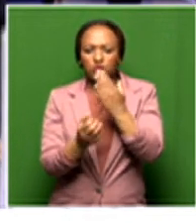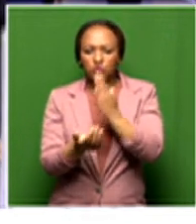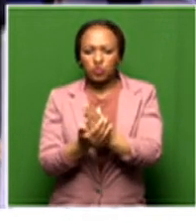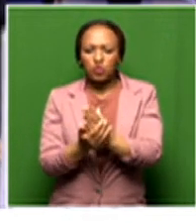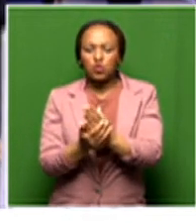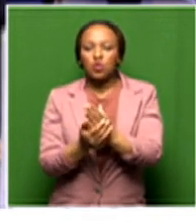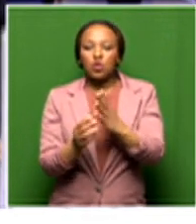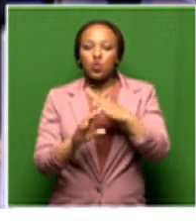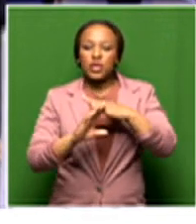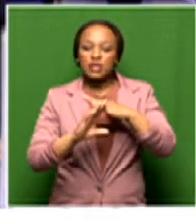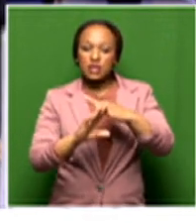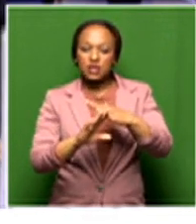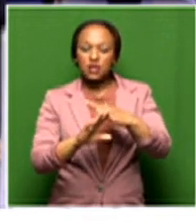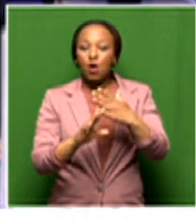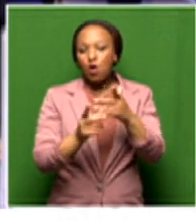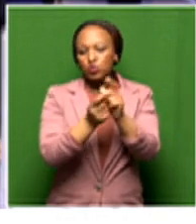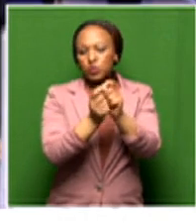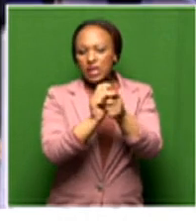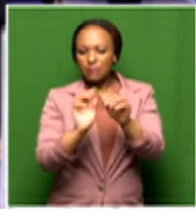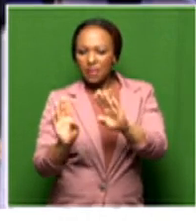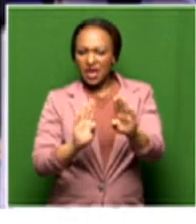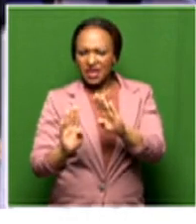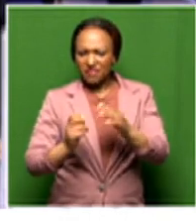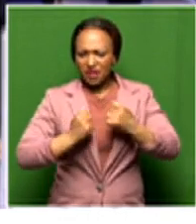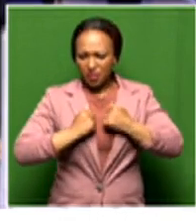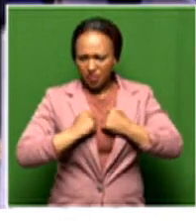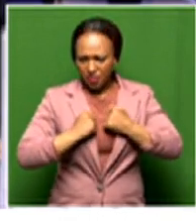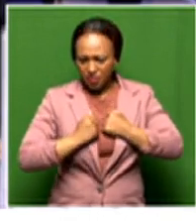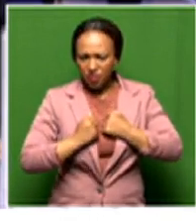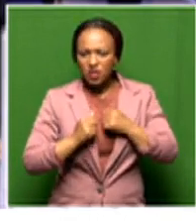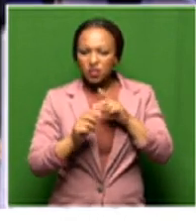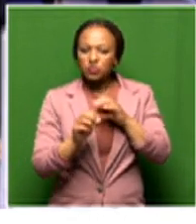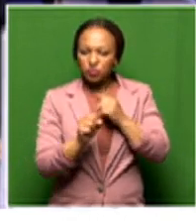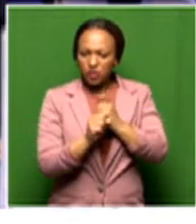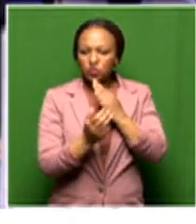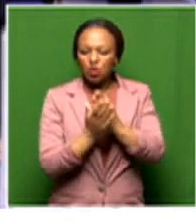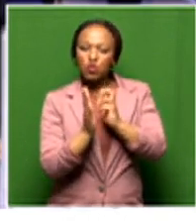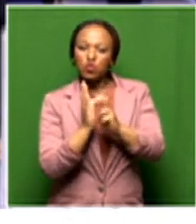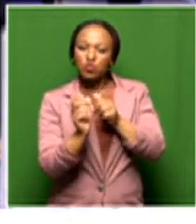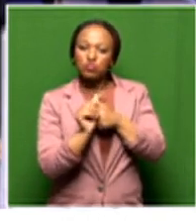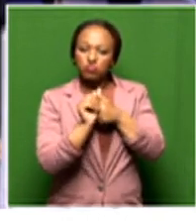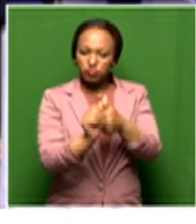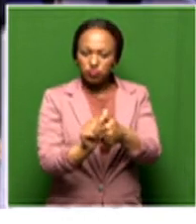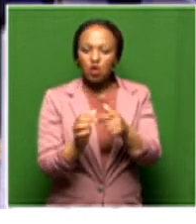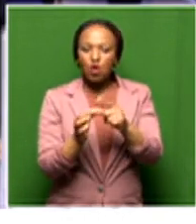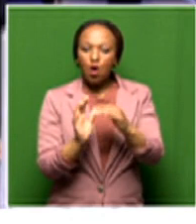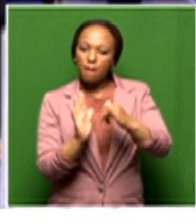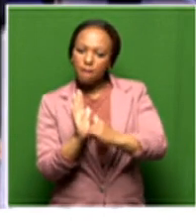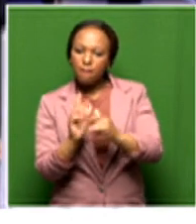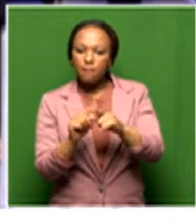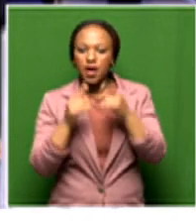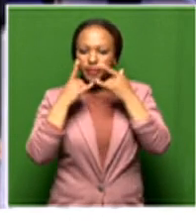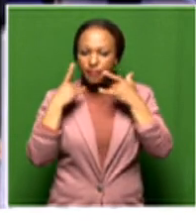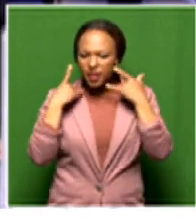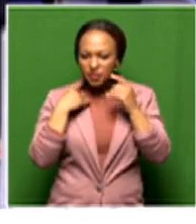to augment our behaviors and comply to the behaviors of staying at home, wearing our